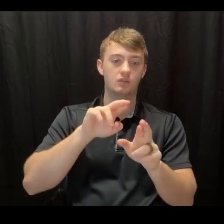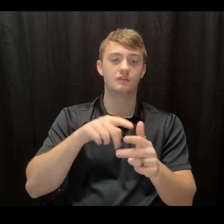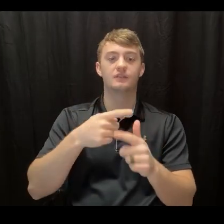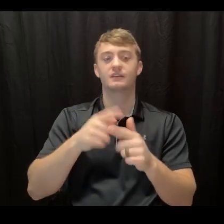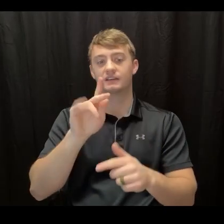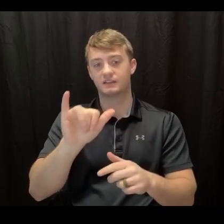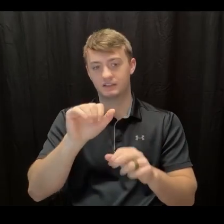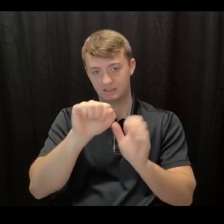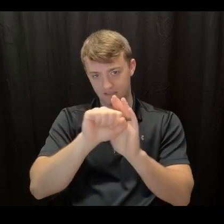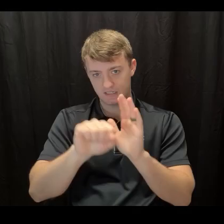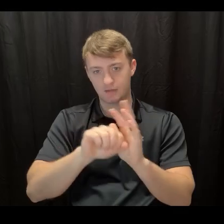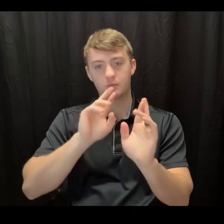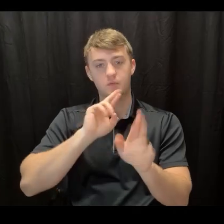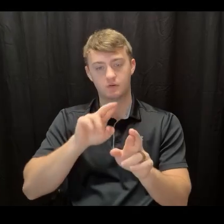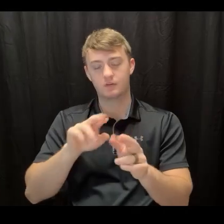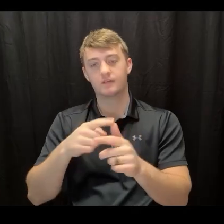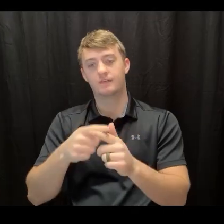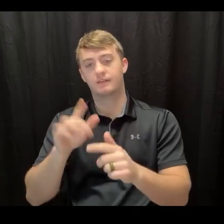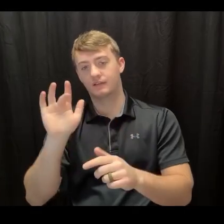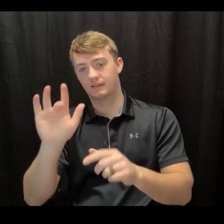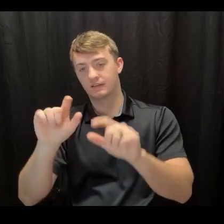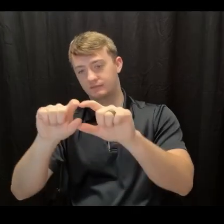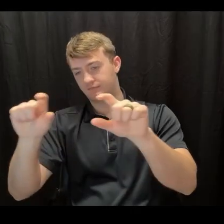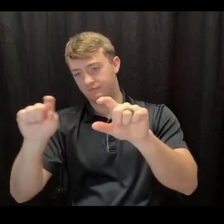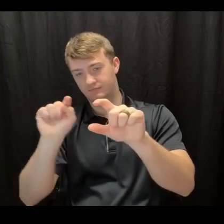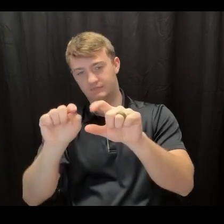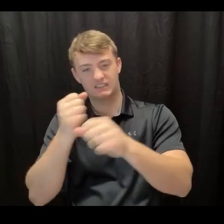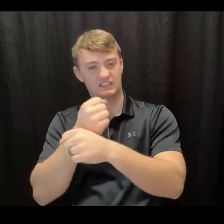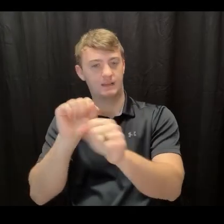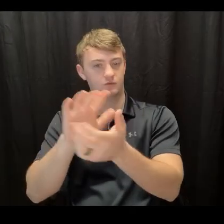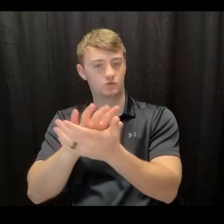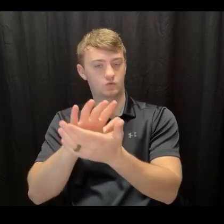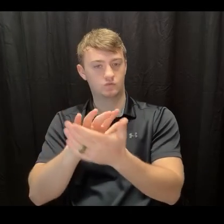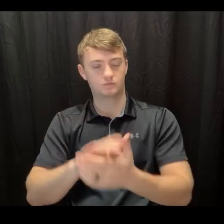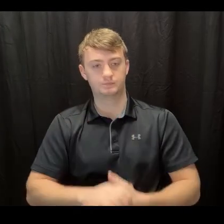and then Kentucky State Reporting, and then click on Safe Schools.